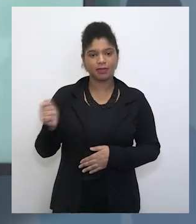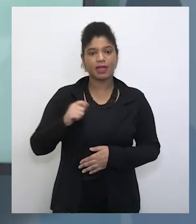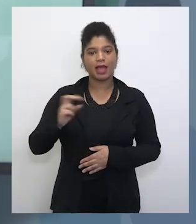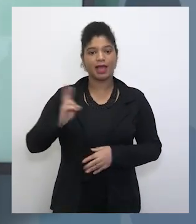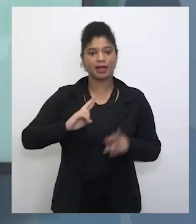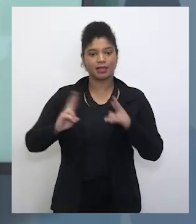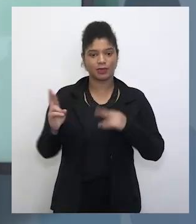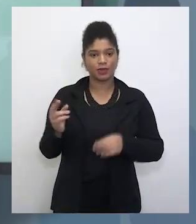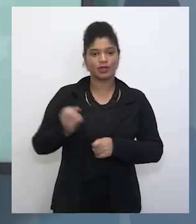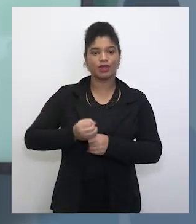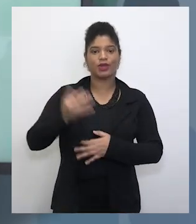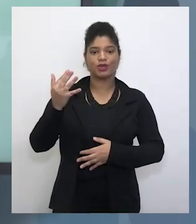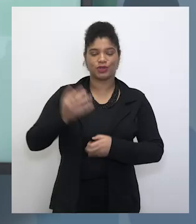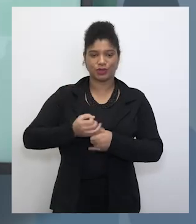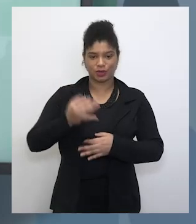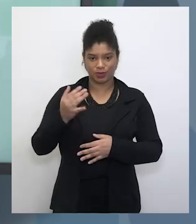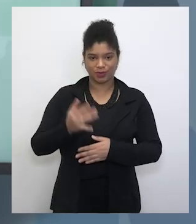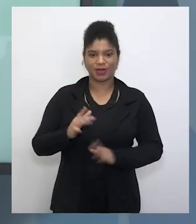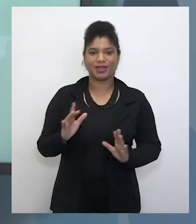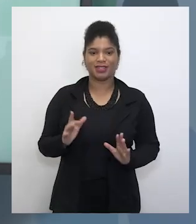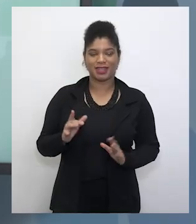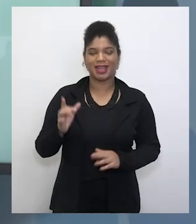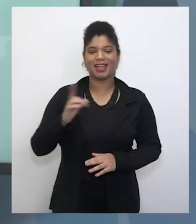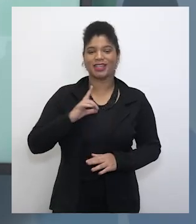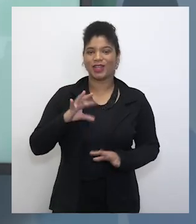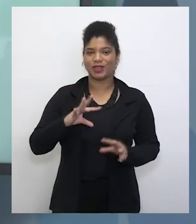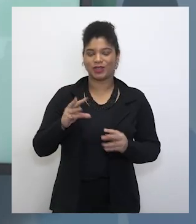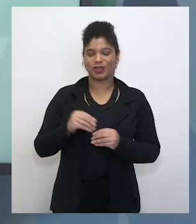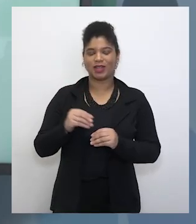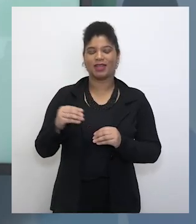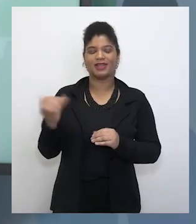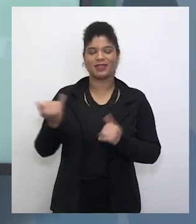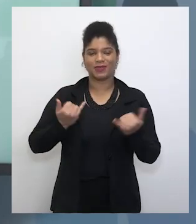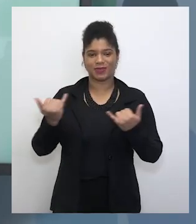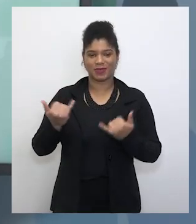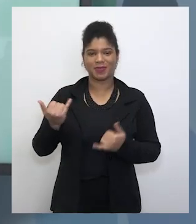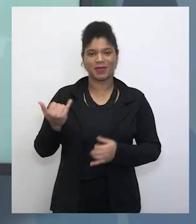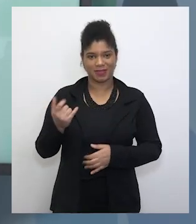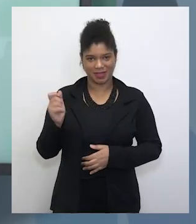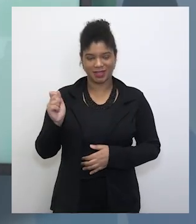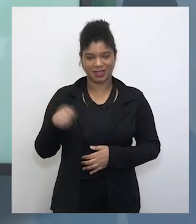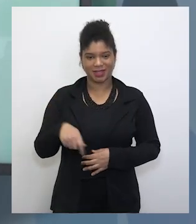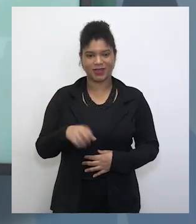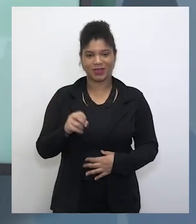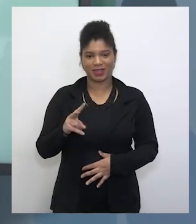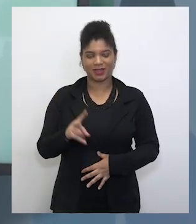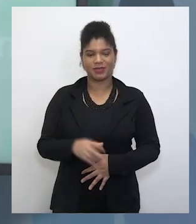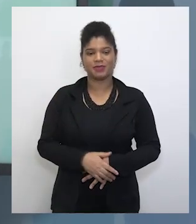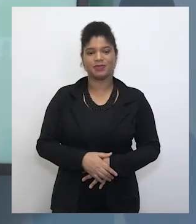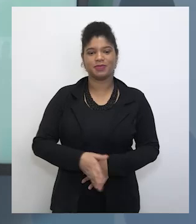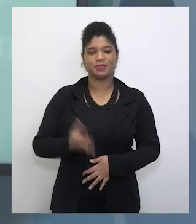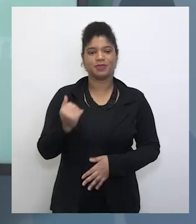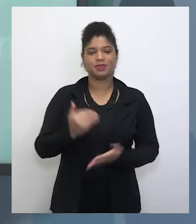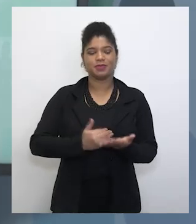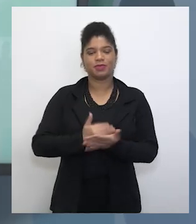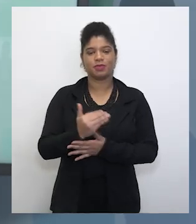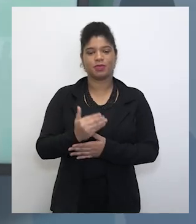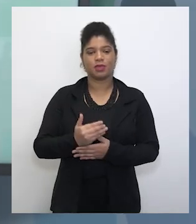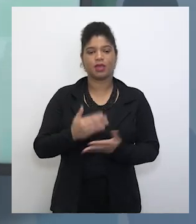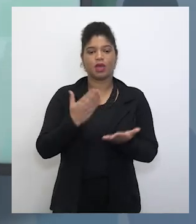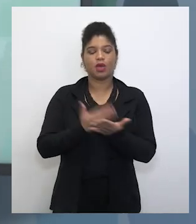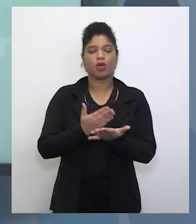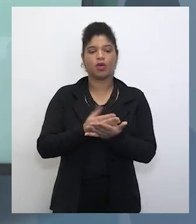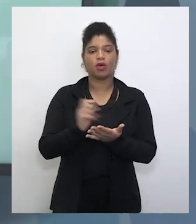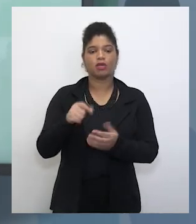ela no chat. Assim que ela tiver lá coletado todas as informações, ela manda para mim. Tudo bem? Então, vamos começar a nossa aula já mandando